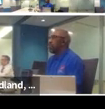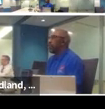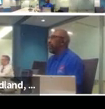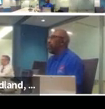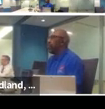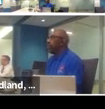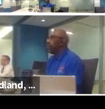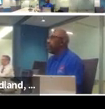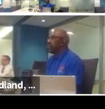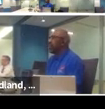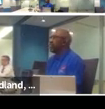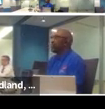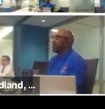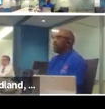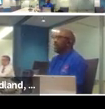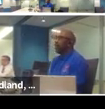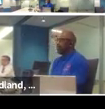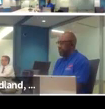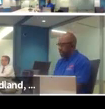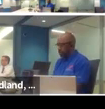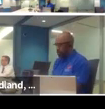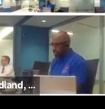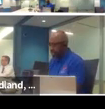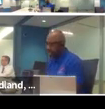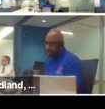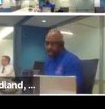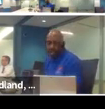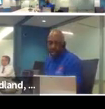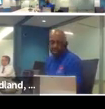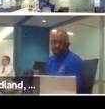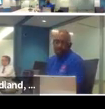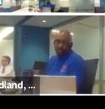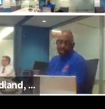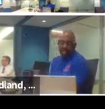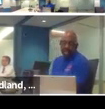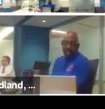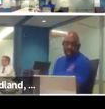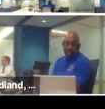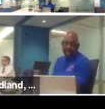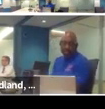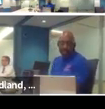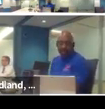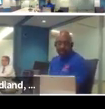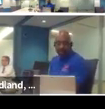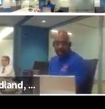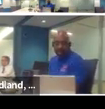service for reasons other than a health or medical need. And I just want to say that